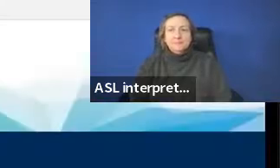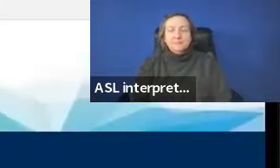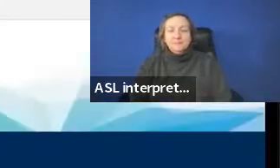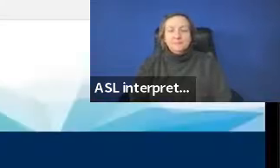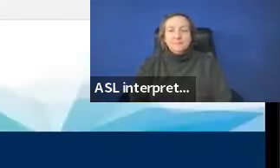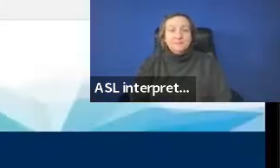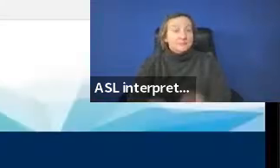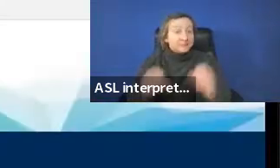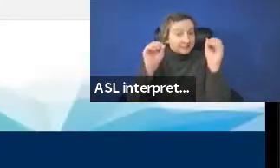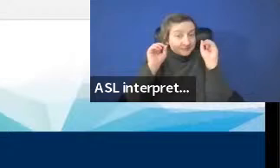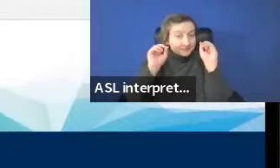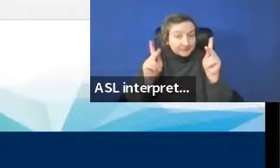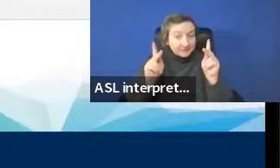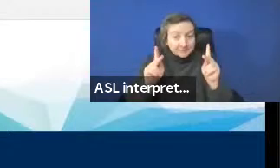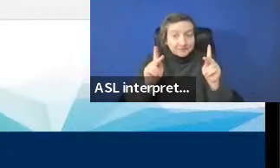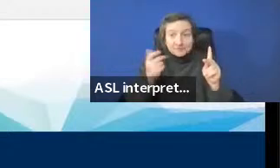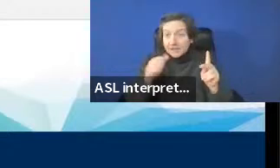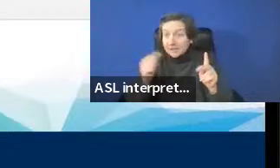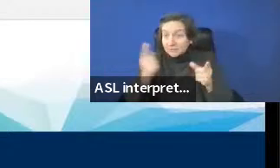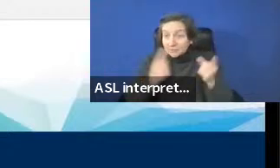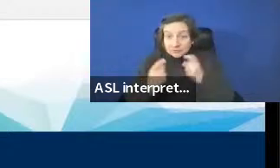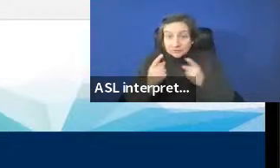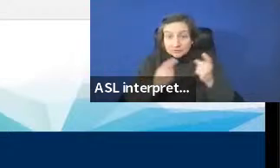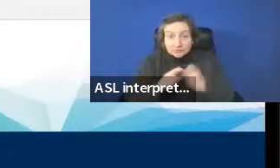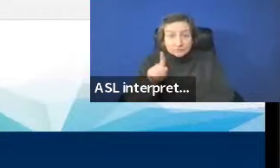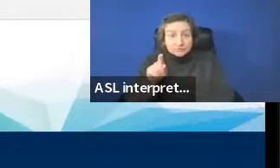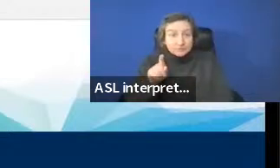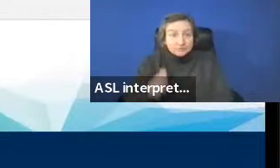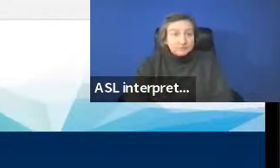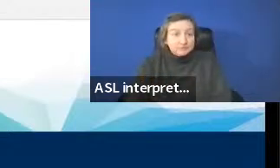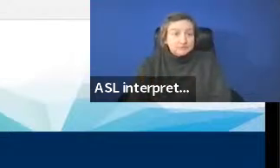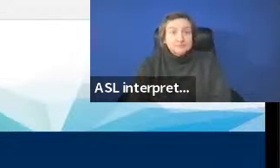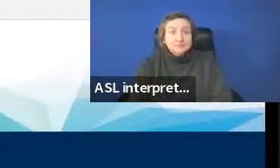Okay, any questions?